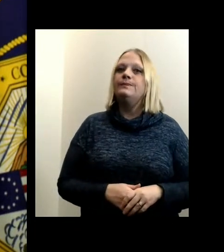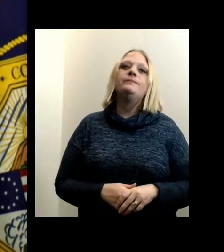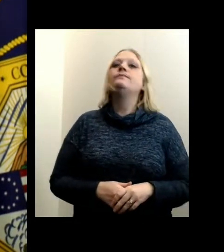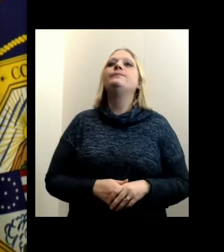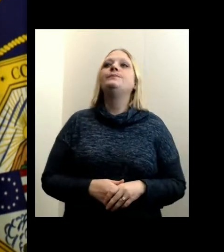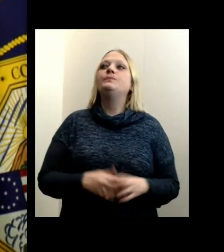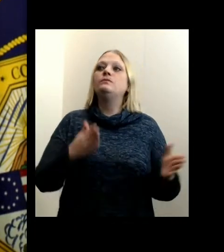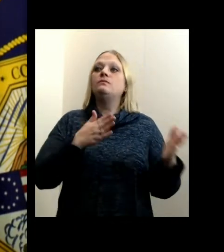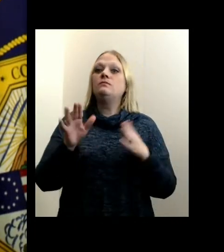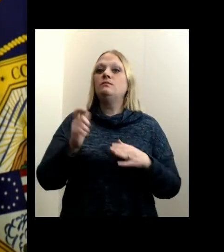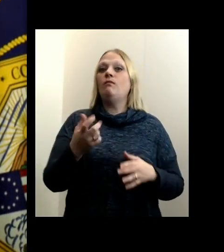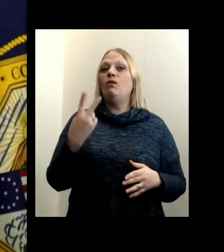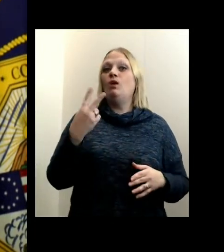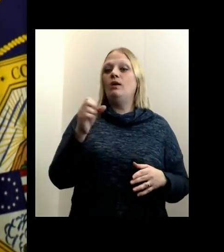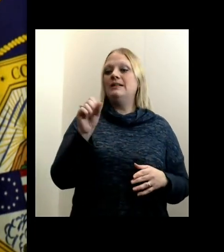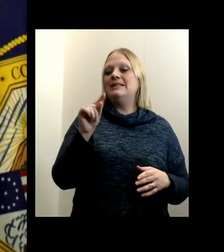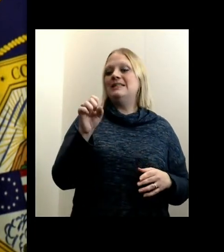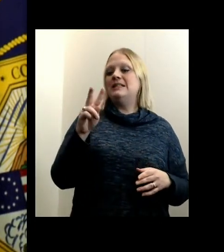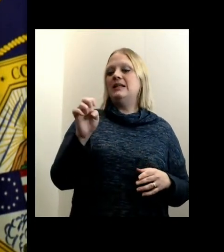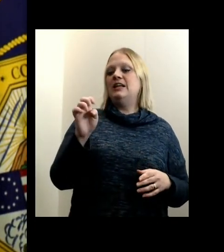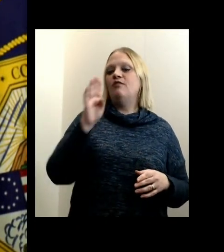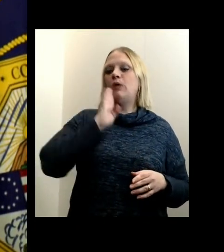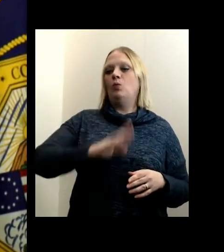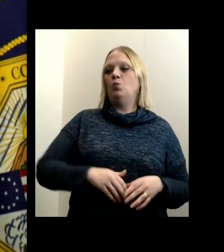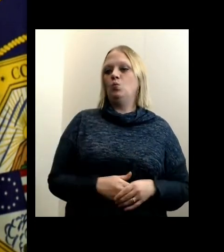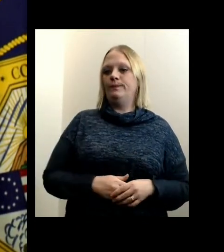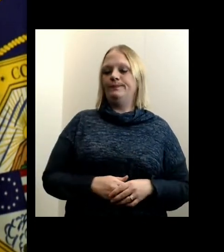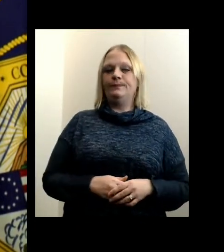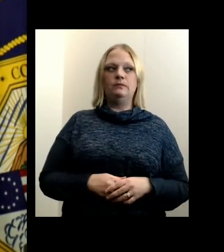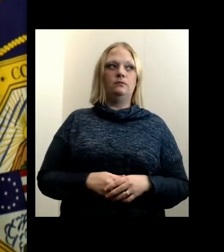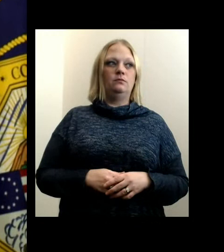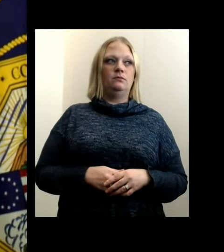Move on, Channel 2, Steve Brown.